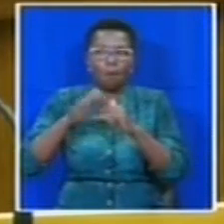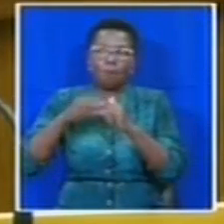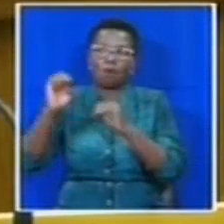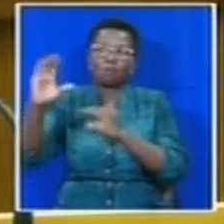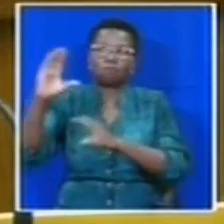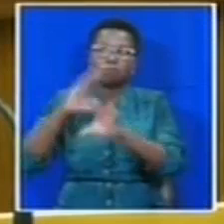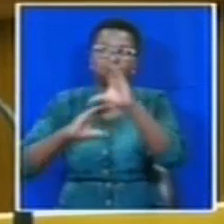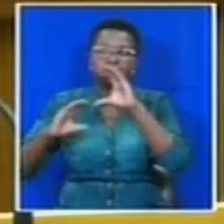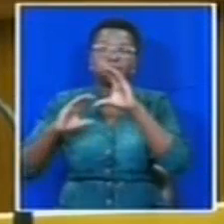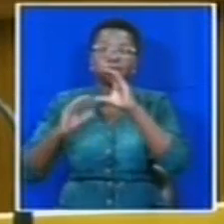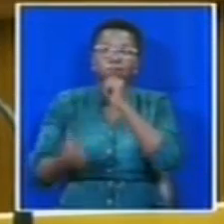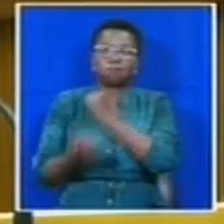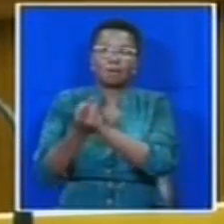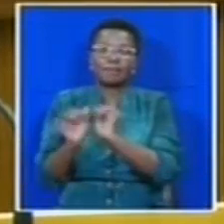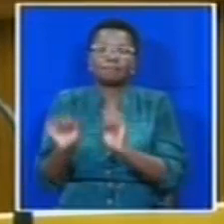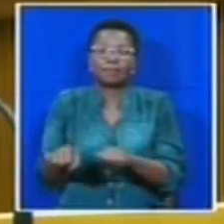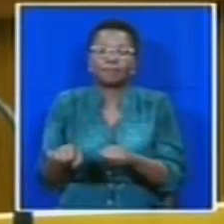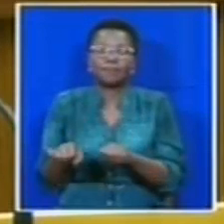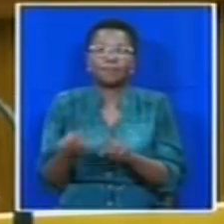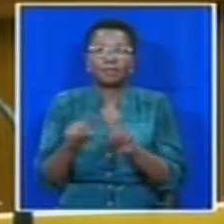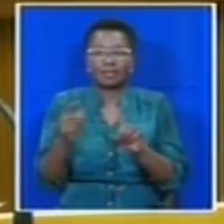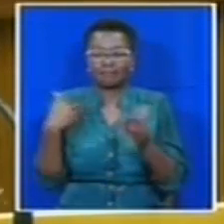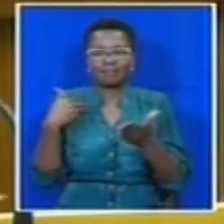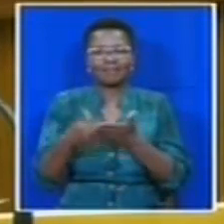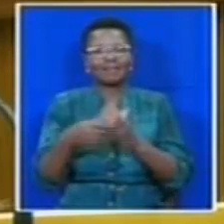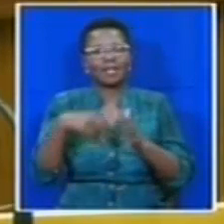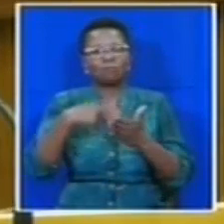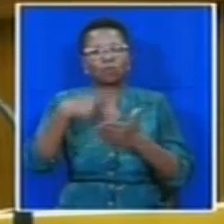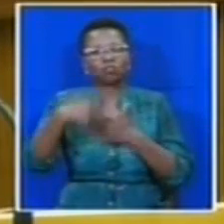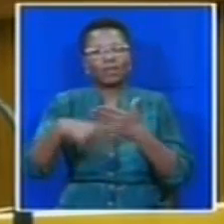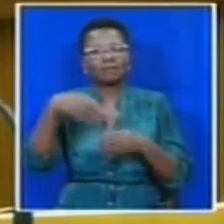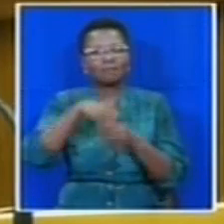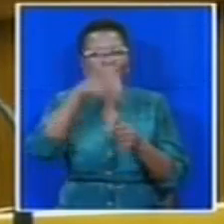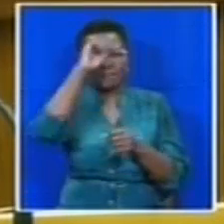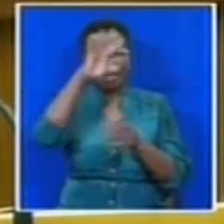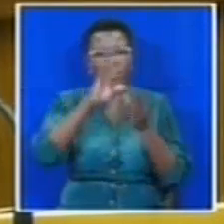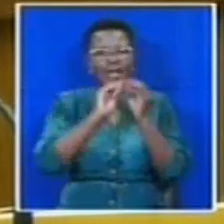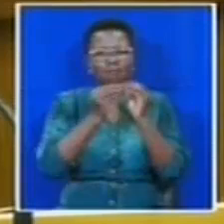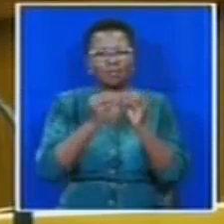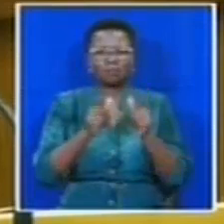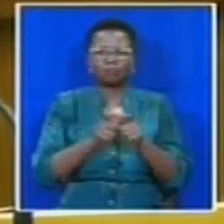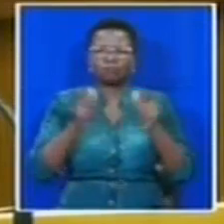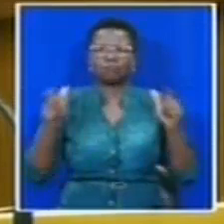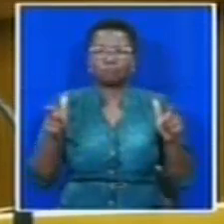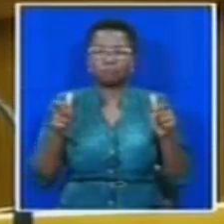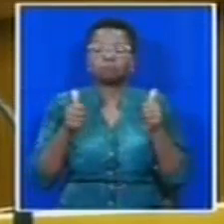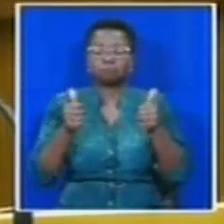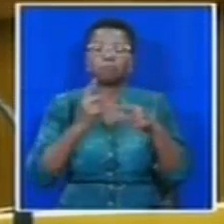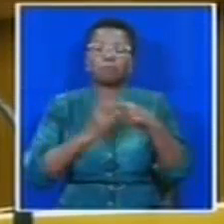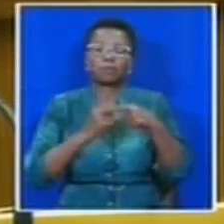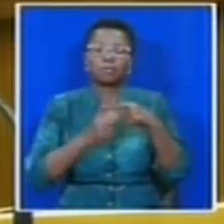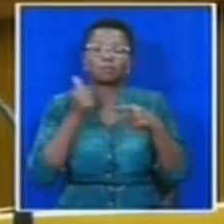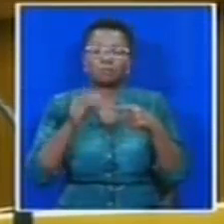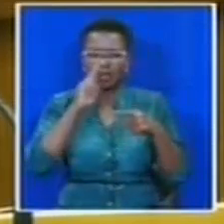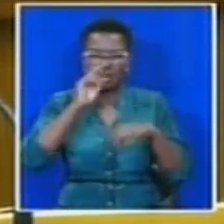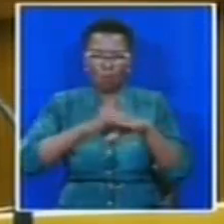gain momentum. There have been a number of expansion projects in mining and manufacturing this year, which is the good news. We just need to